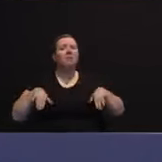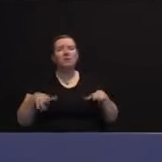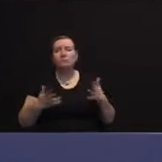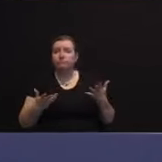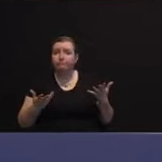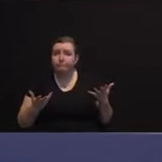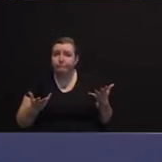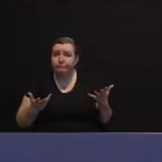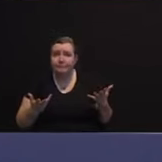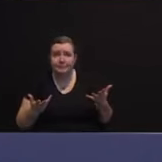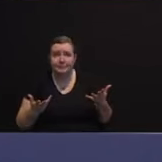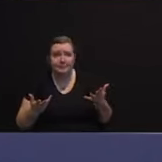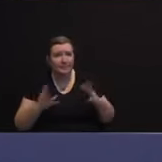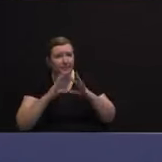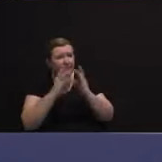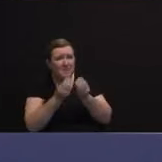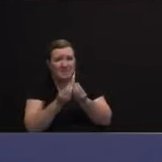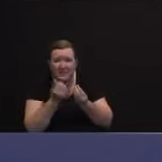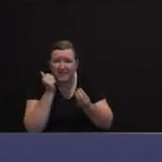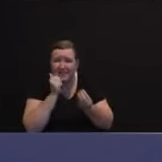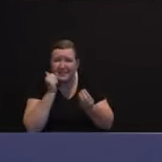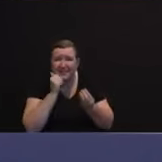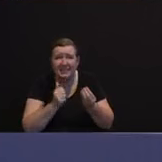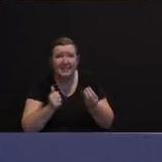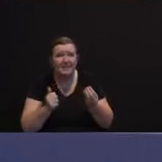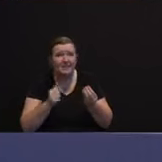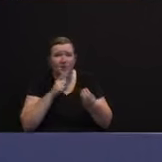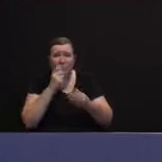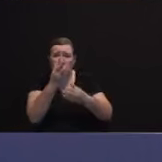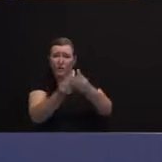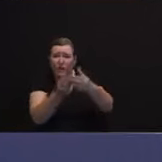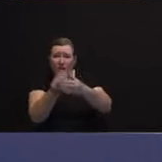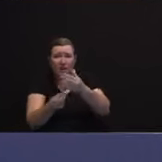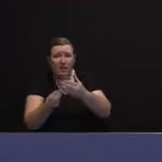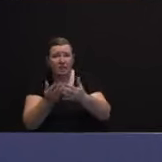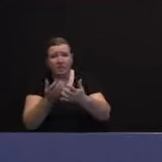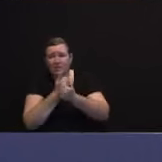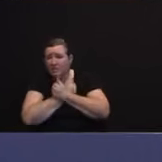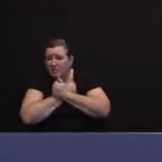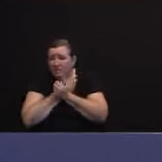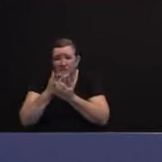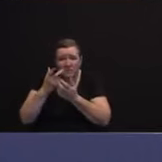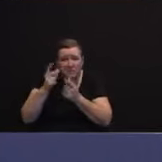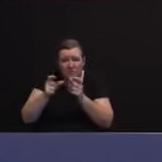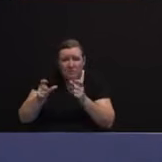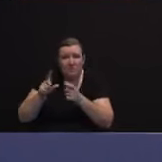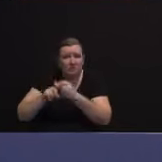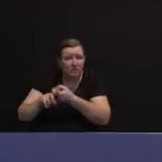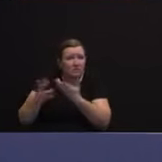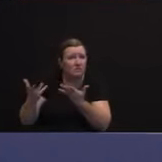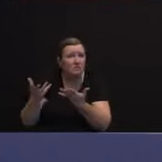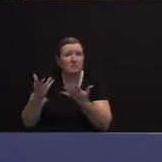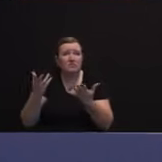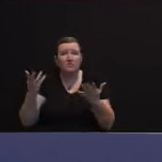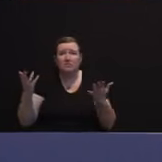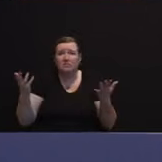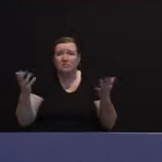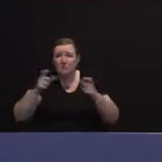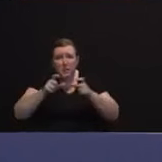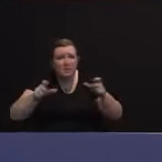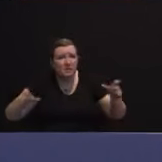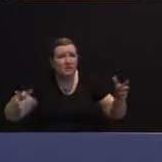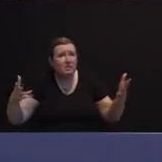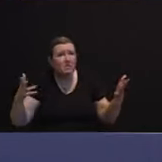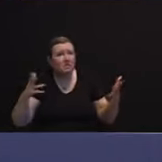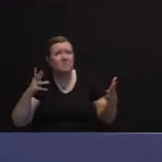days multiple families who've lost a loved one. I'd love someone who's jerking around by not wearing a mask and making political to speak to some of these families that I